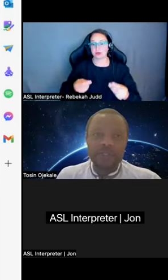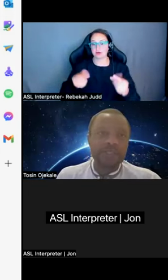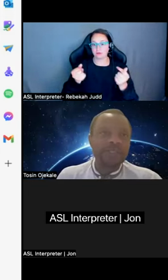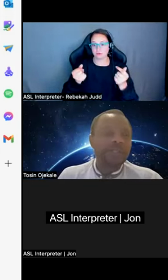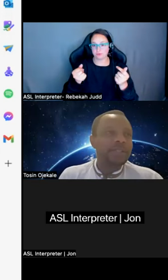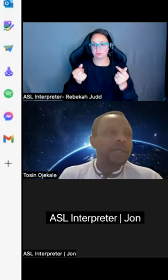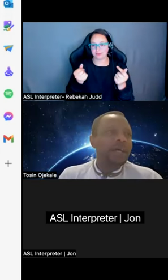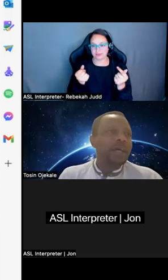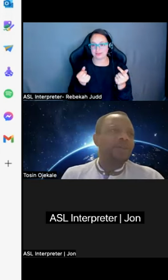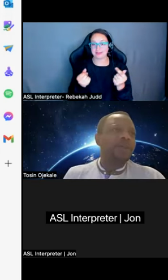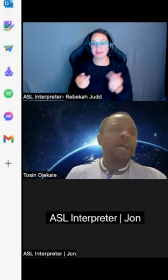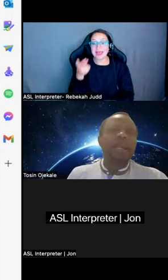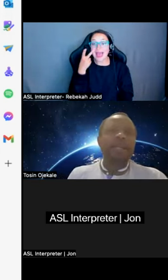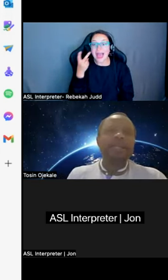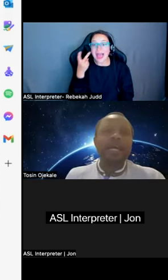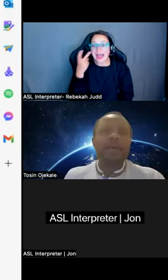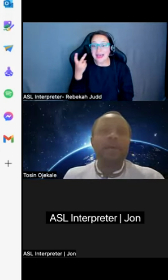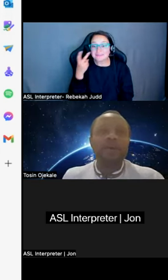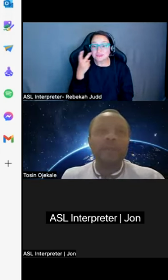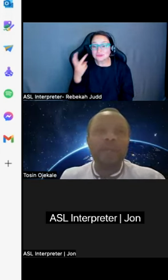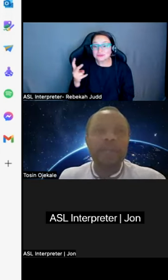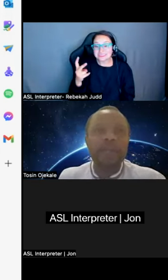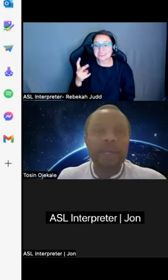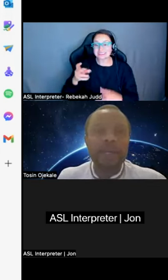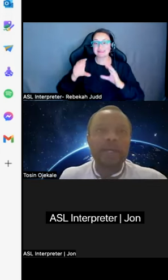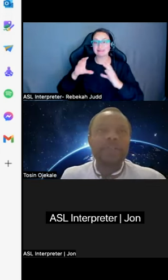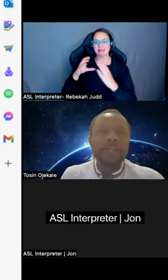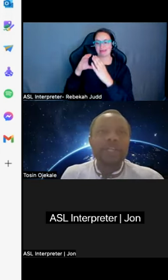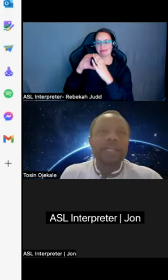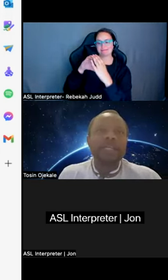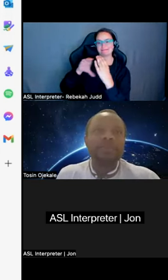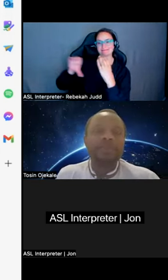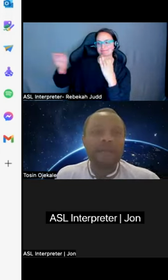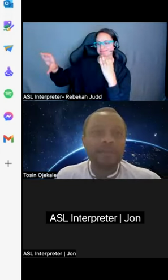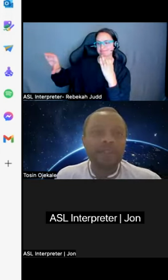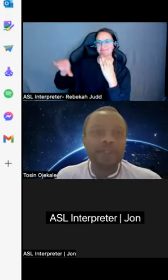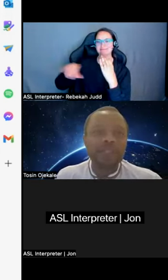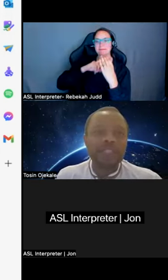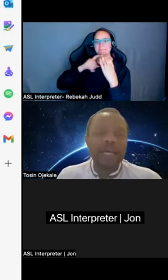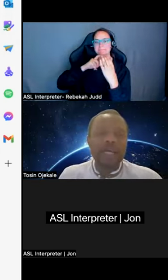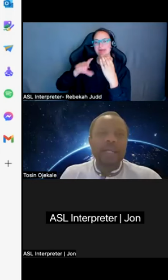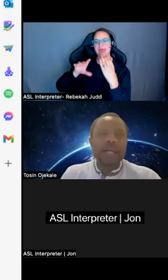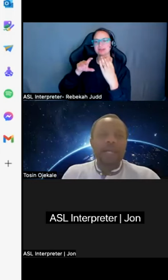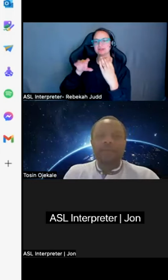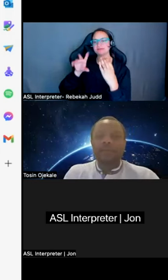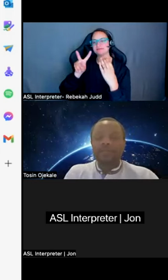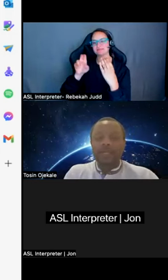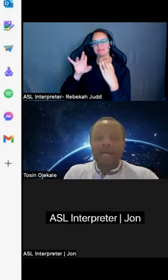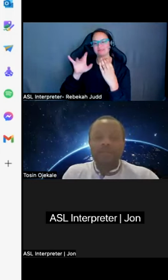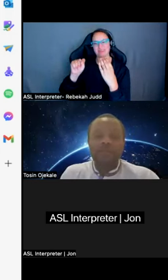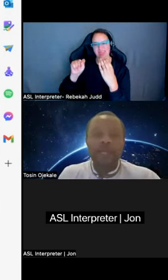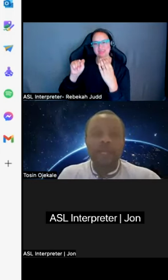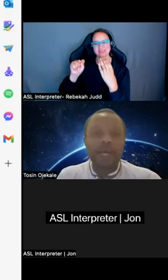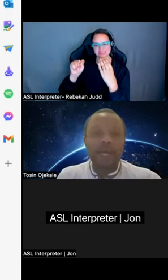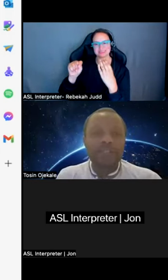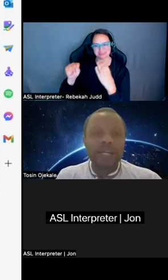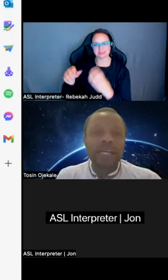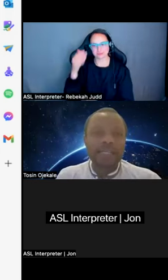ventilation ducts? I'm sure at least one of the 3D display Femi showed, was it last